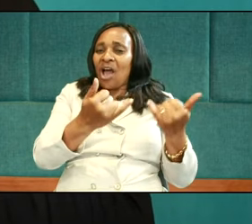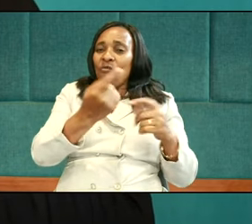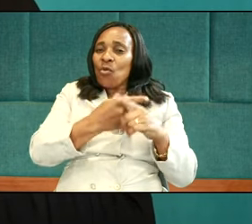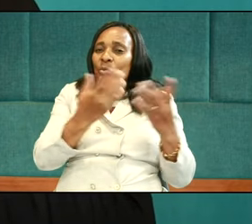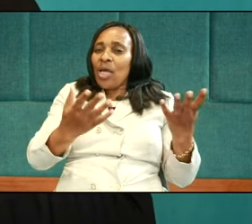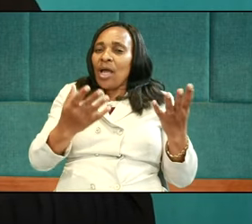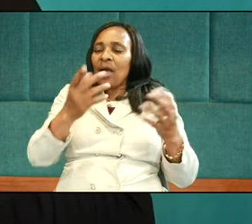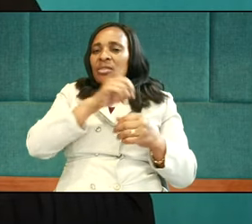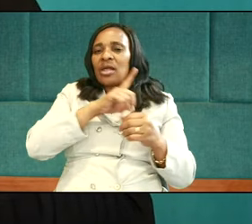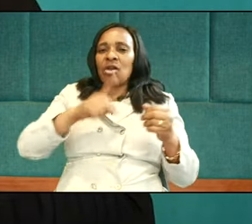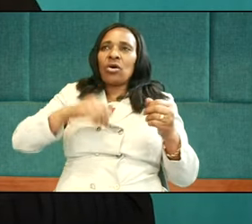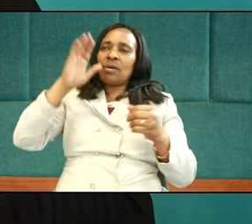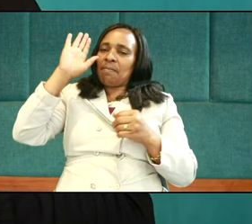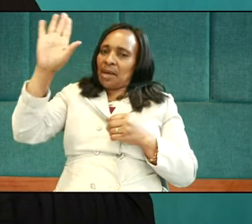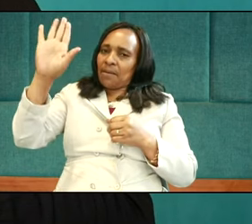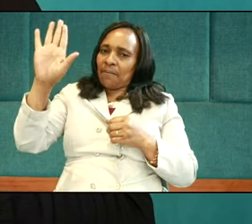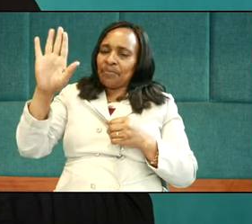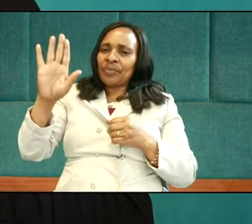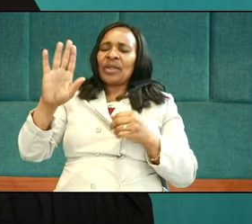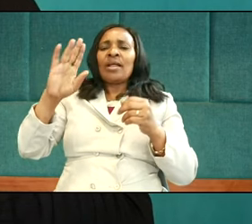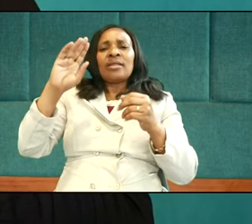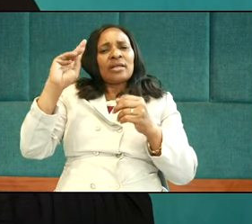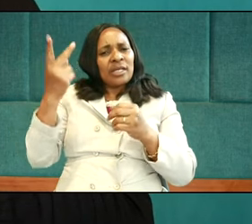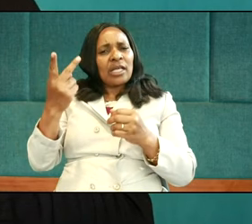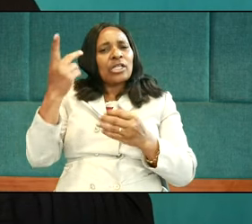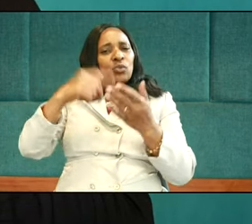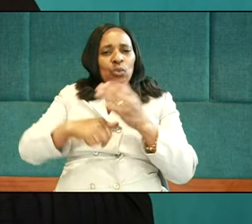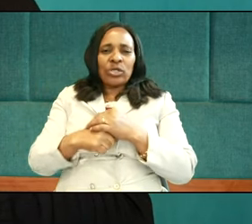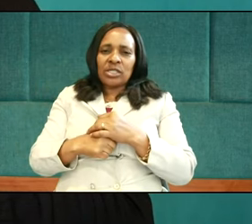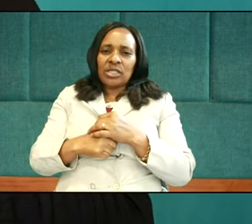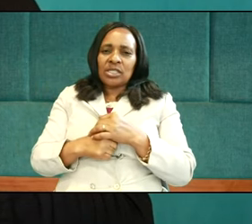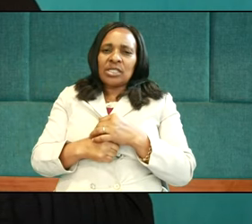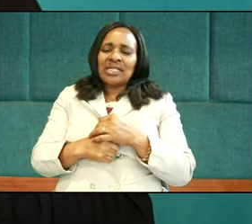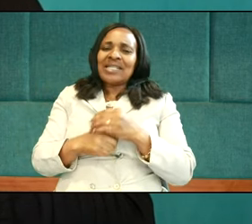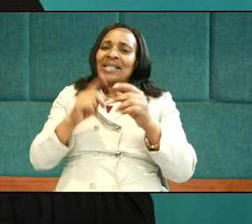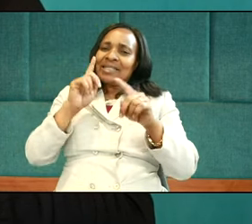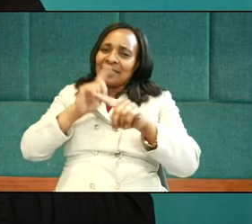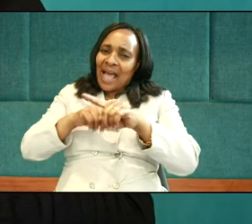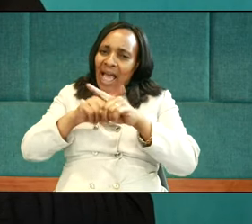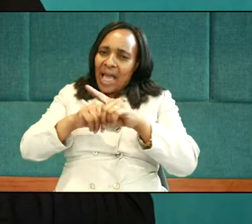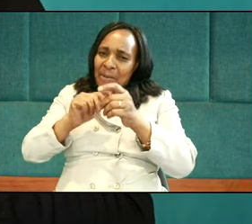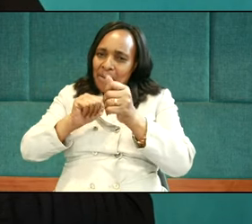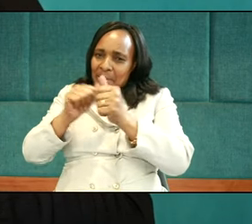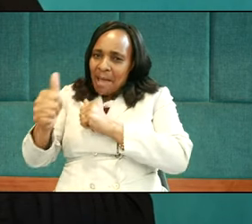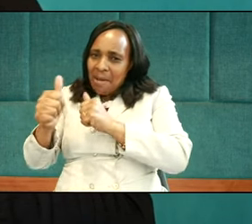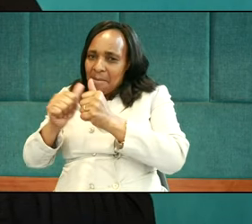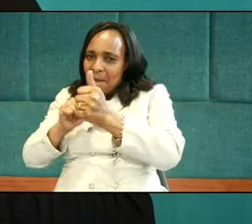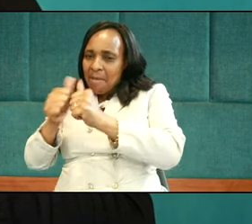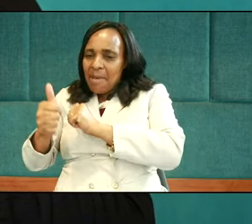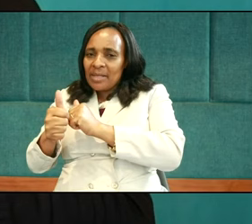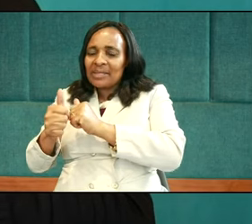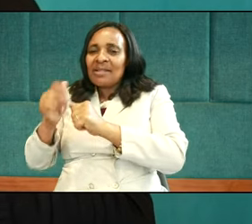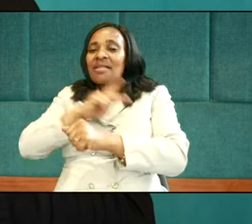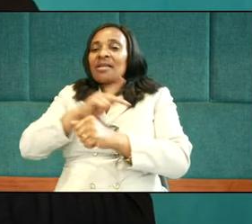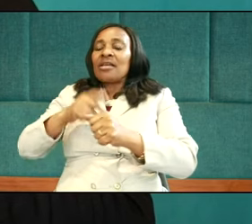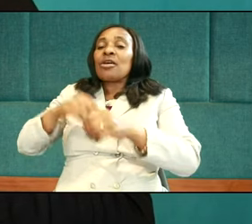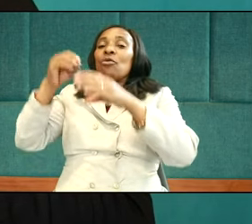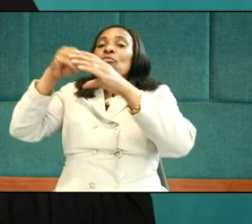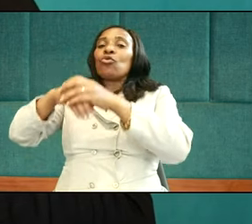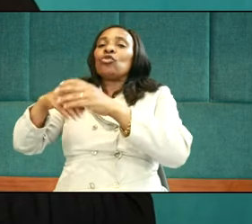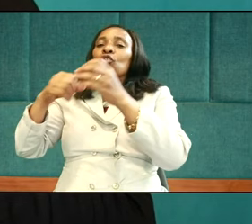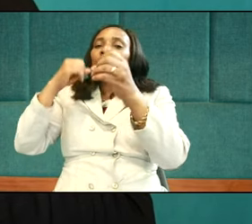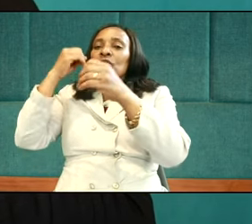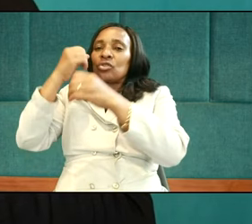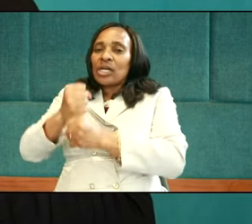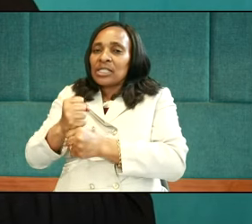Lord. The second one is, but as time passed, the king put his trust in the power of